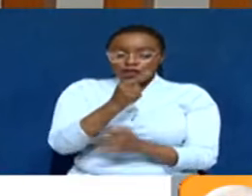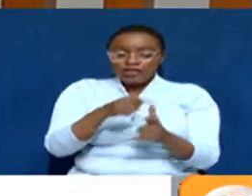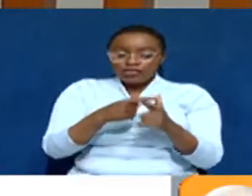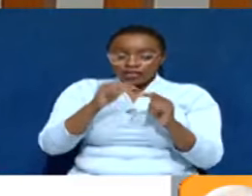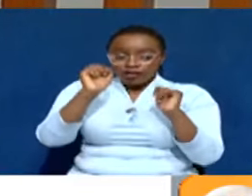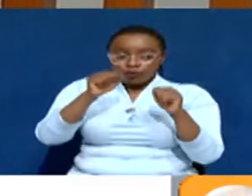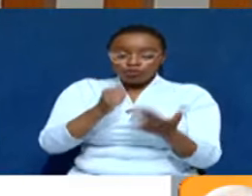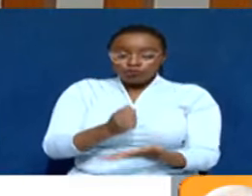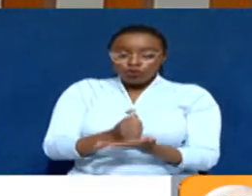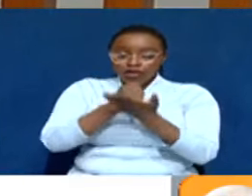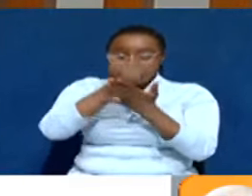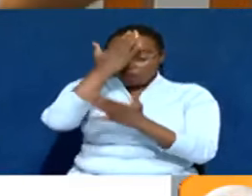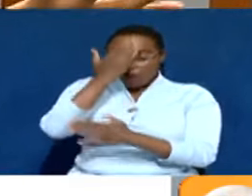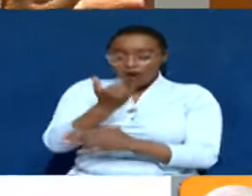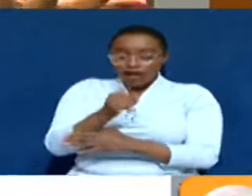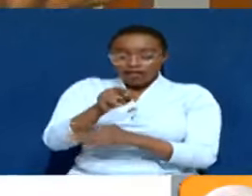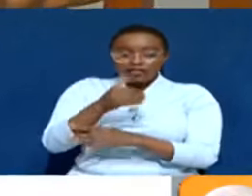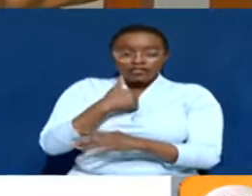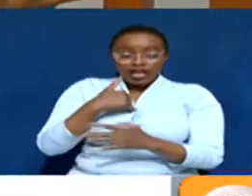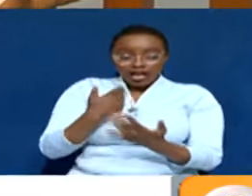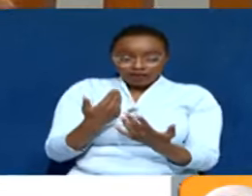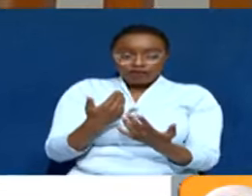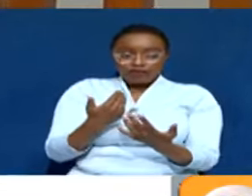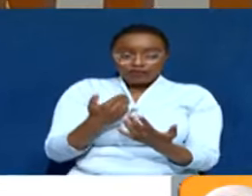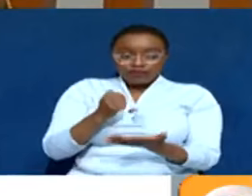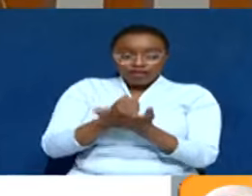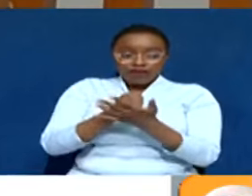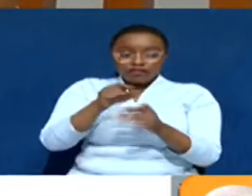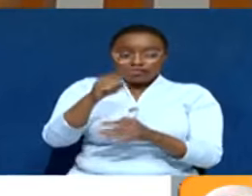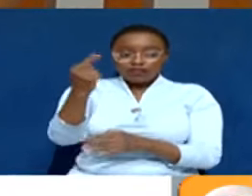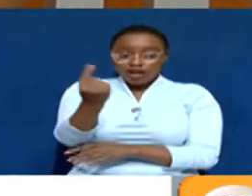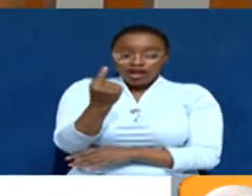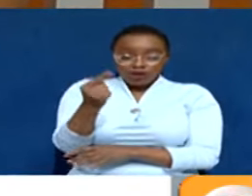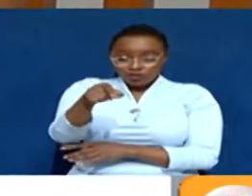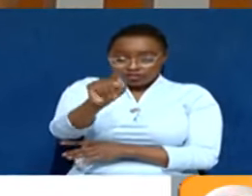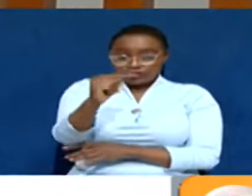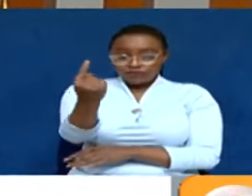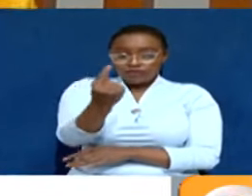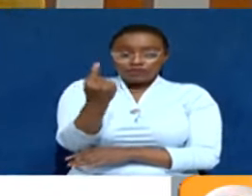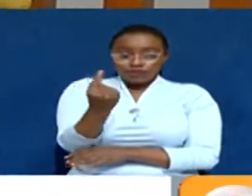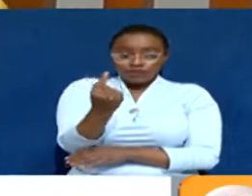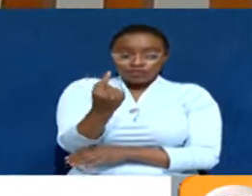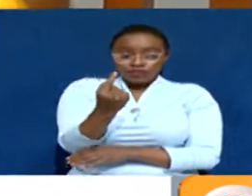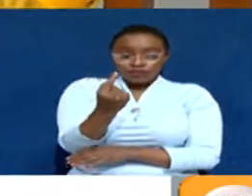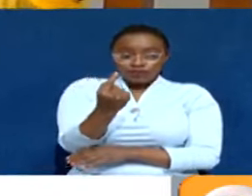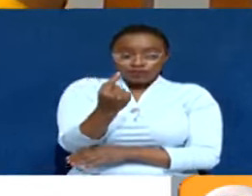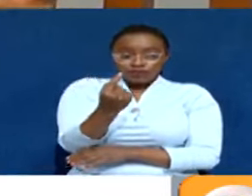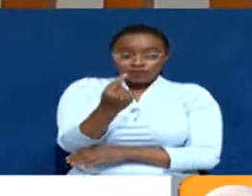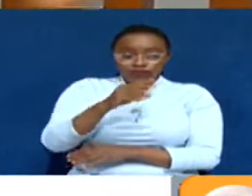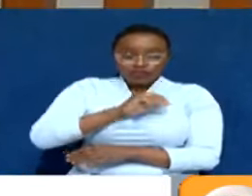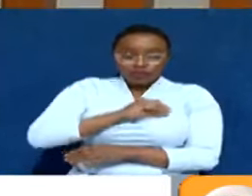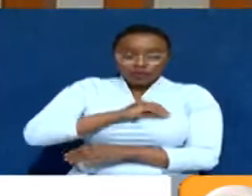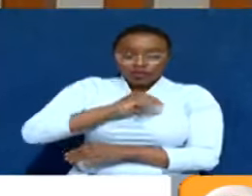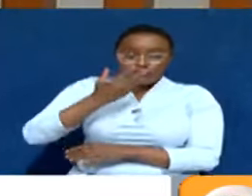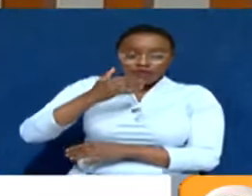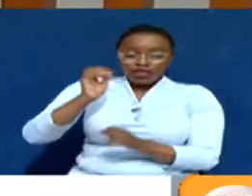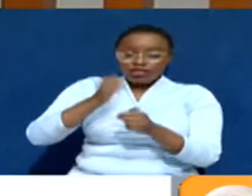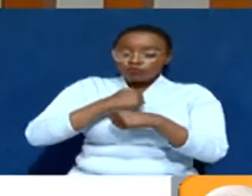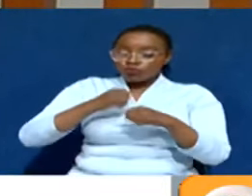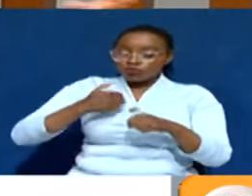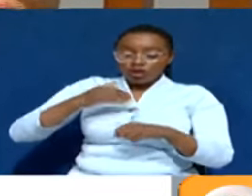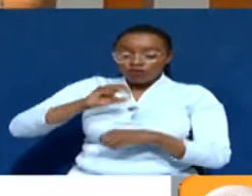itaweza kufacilitate kwa sababu sedere is too big by the way. Yeah. Yeye peke yake in his own head hawezi